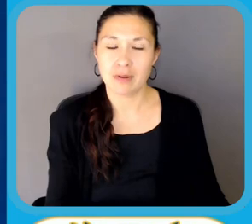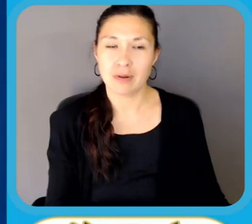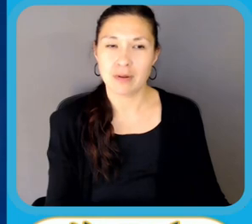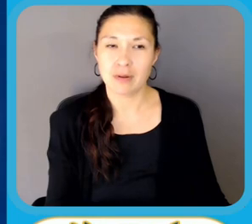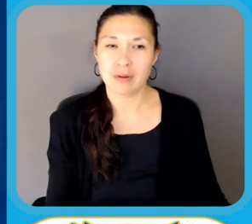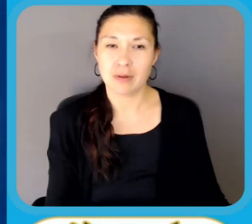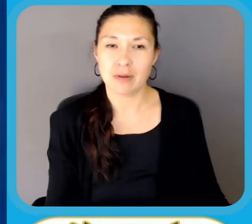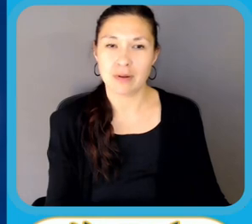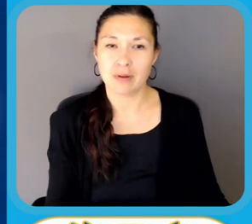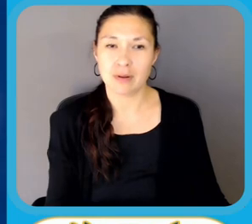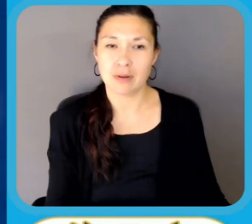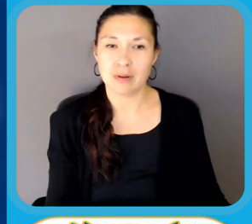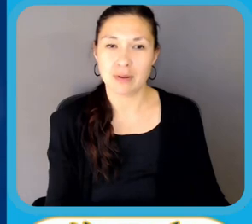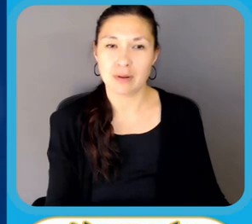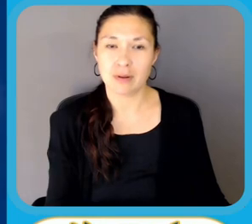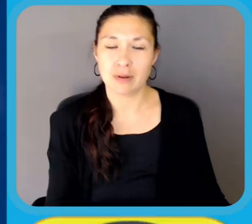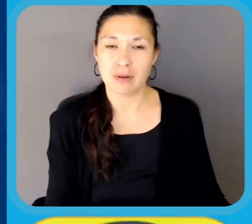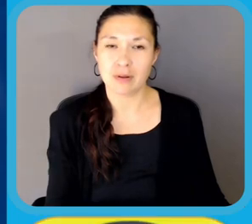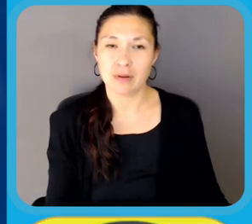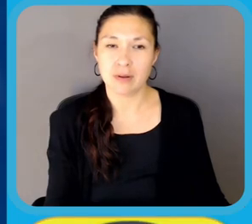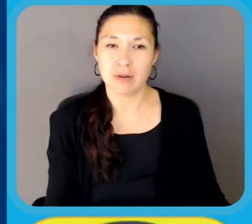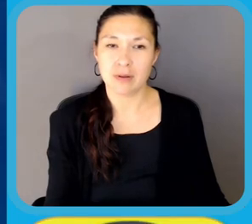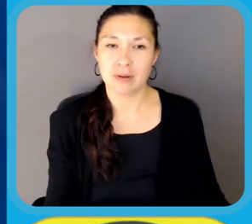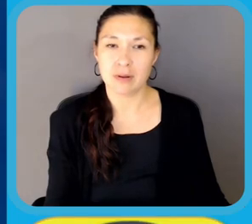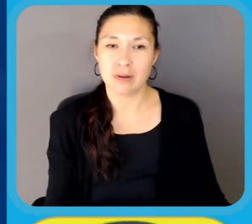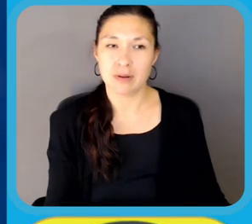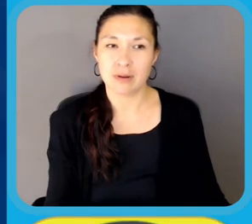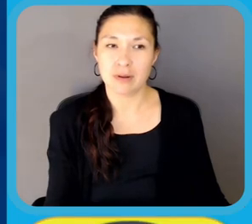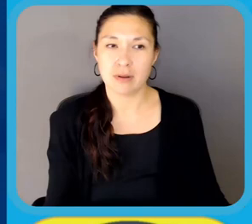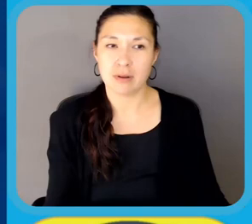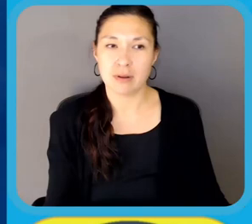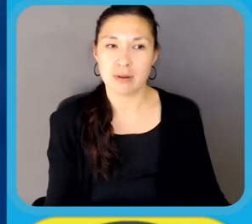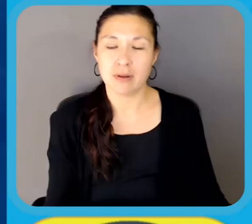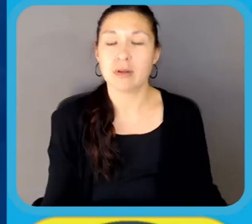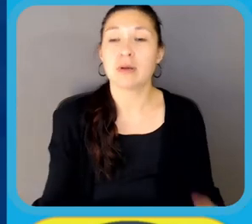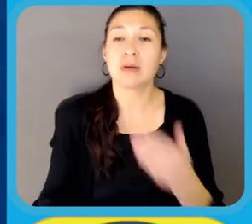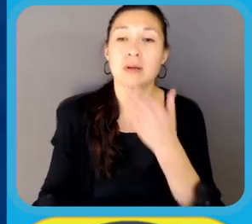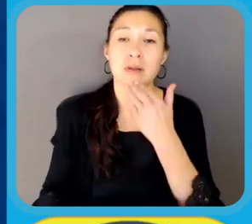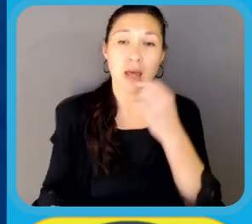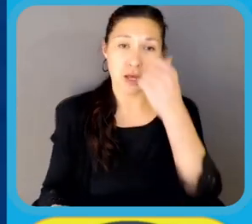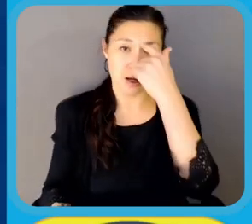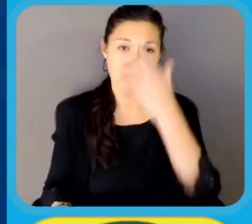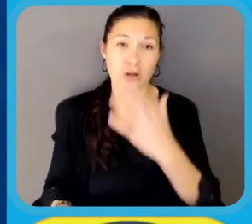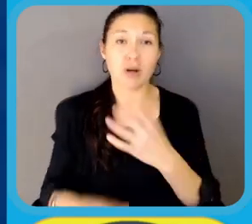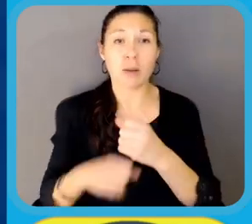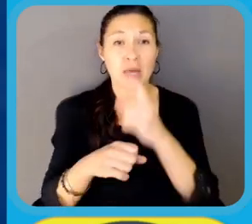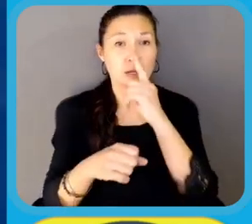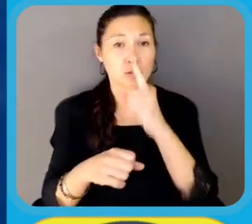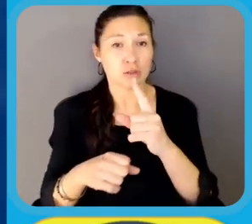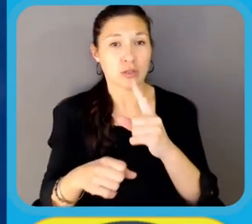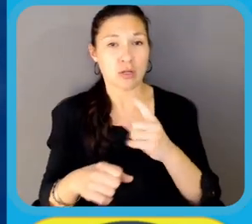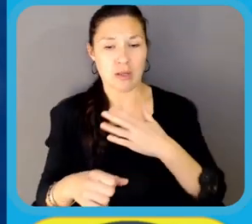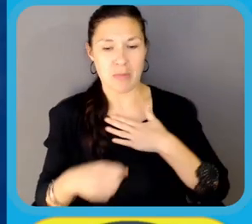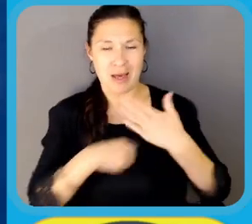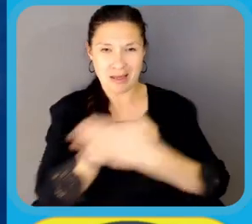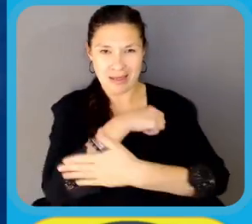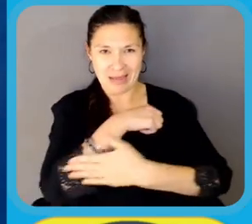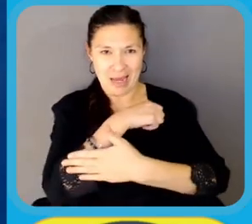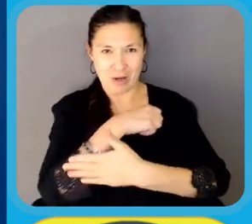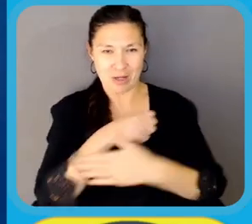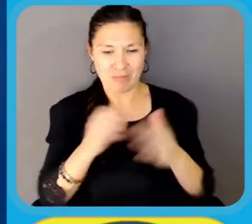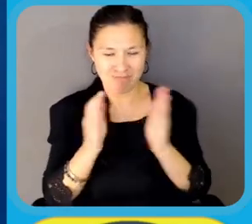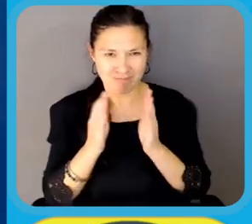si llegamos a contagiarnos, no parar en el hospital. Thank you, Governor Newsom, for making sure that my little county had access early on